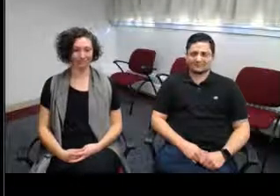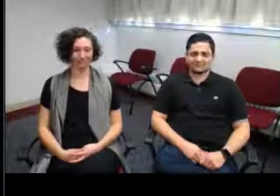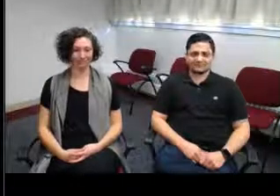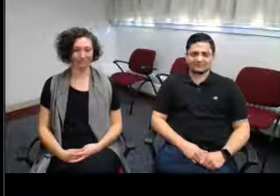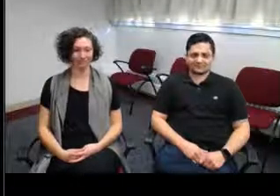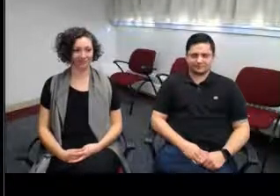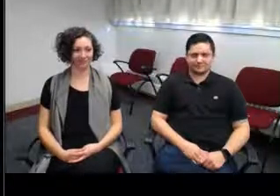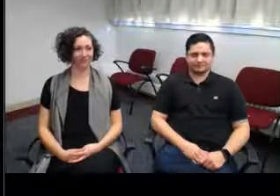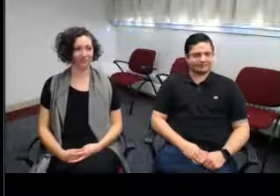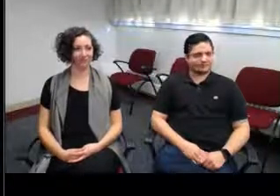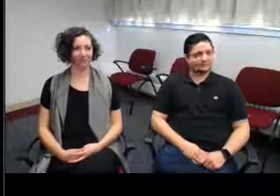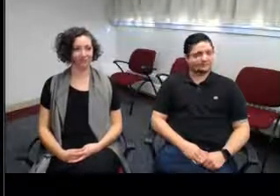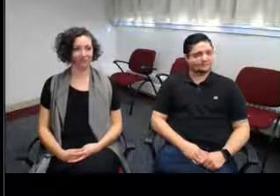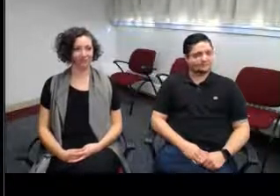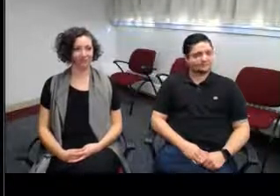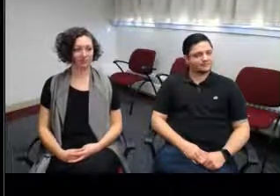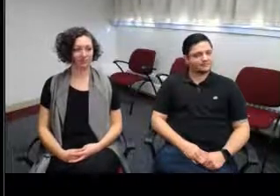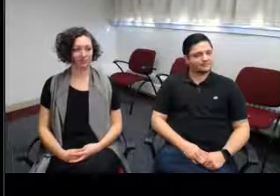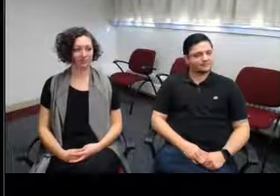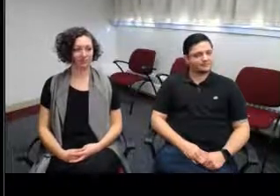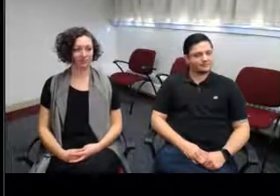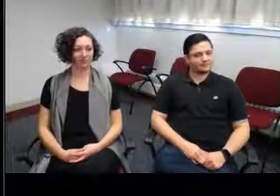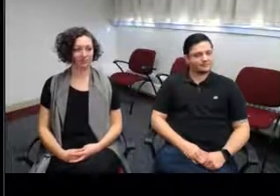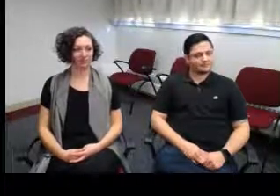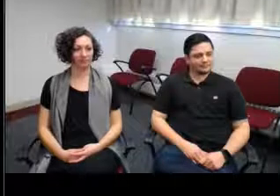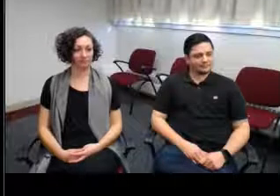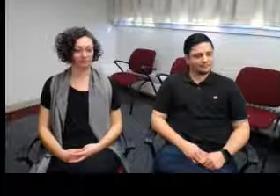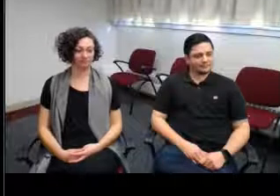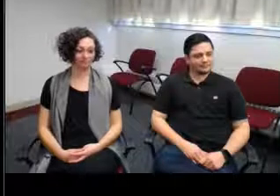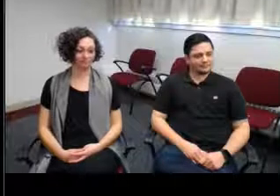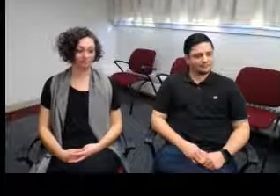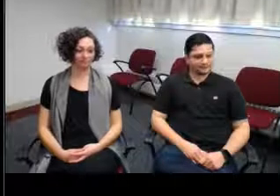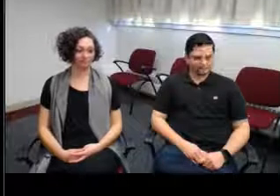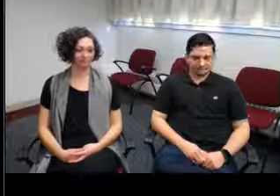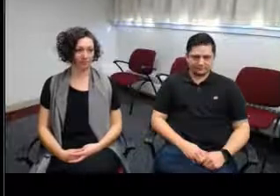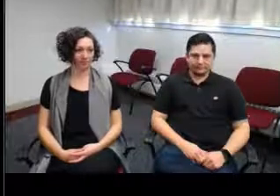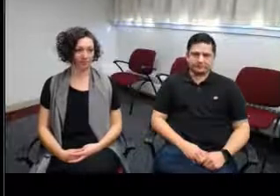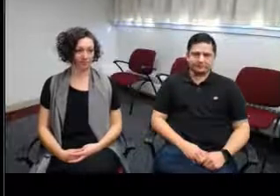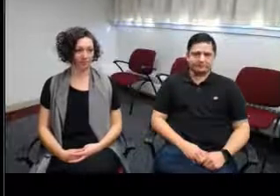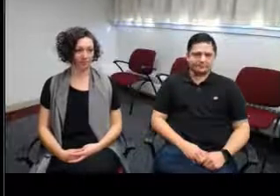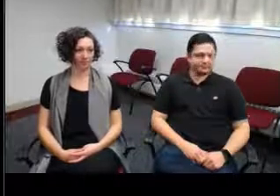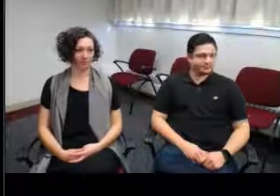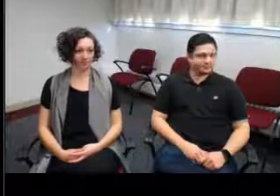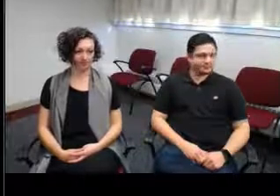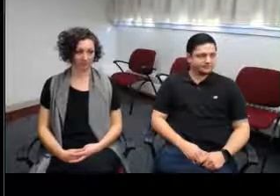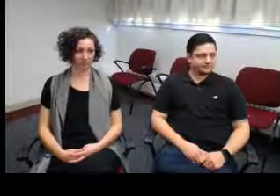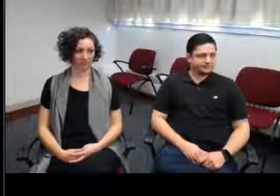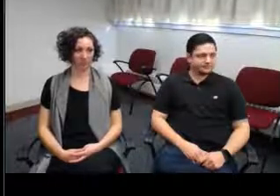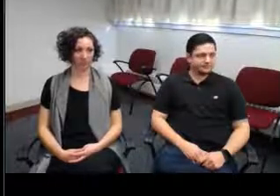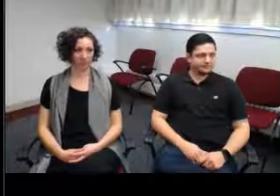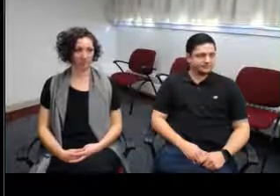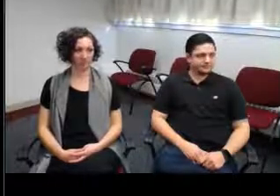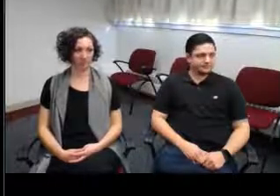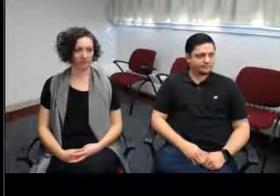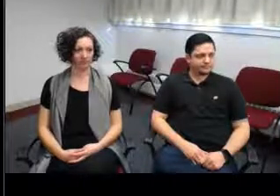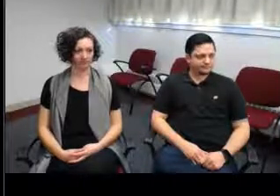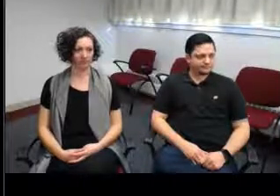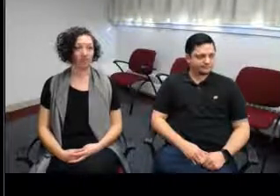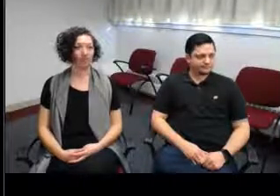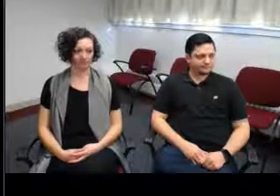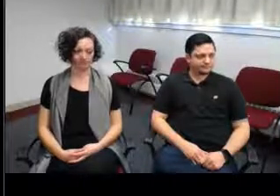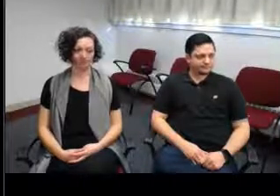Good afternoon, everyone. My name is Deirdre Logan, and I'm a project associate here at the Implementation Science and Practice